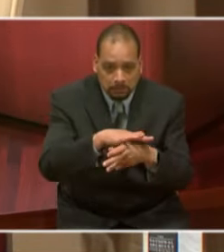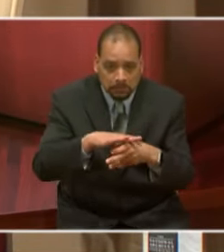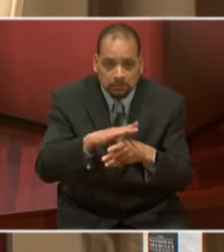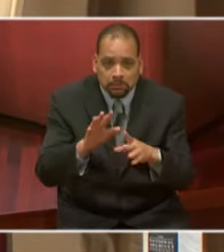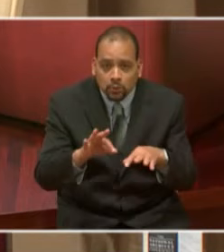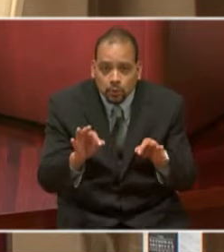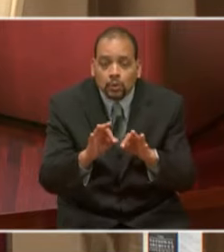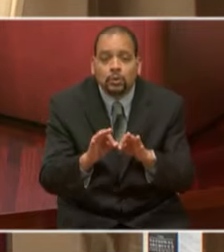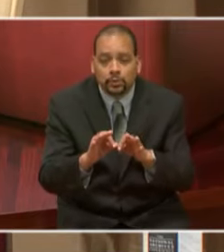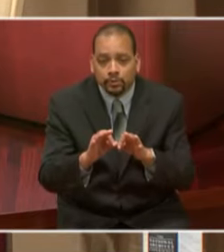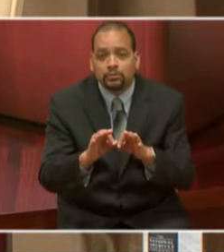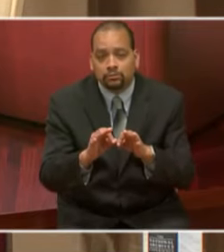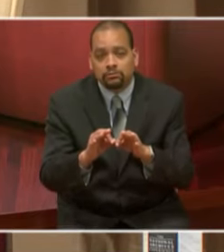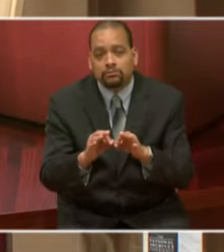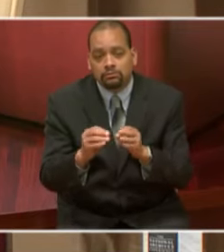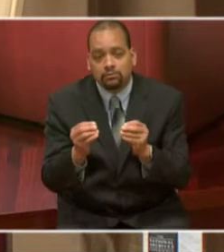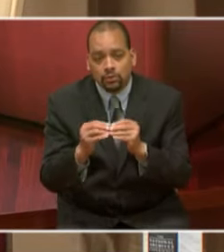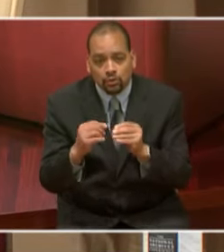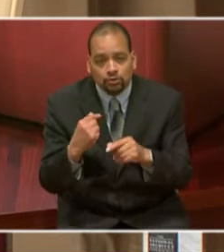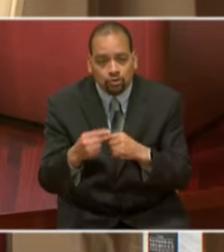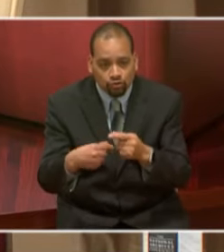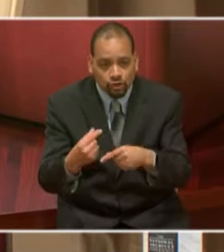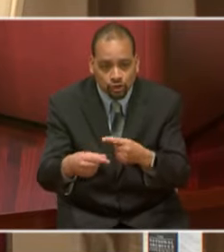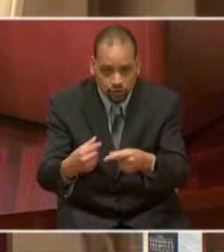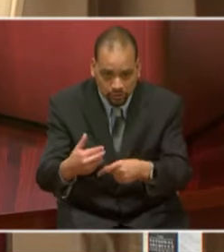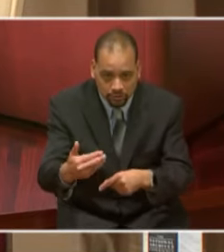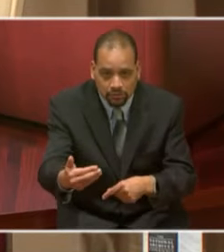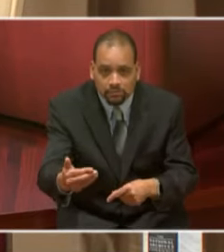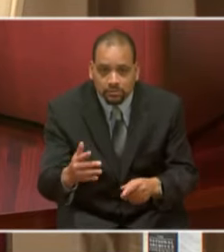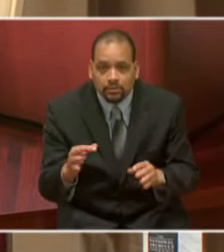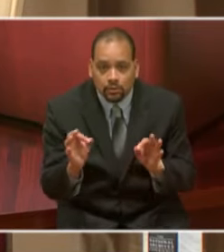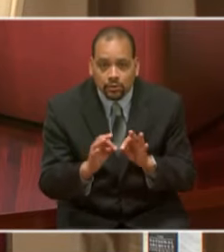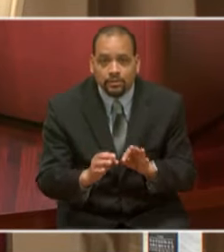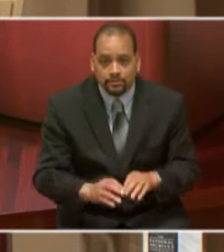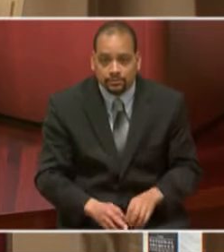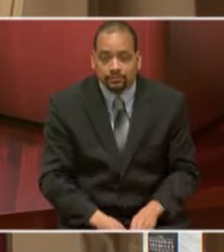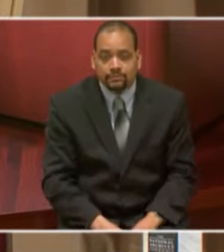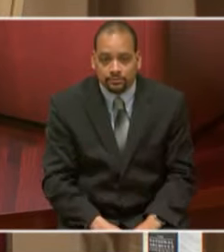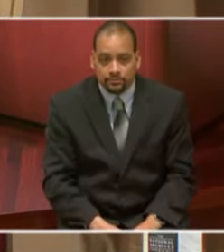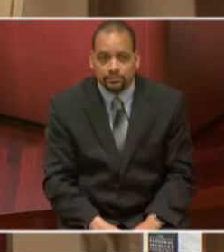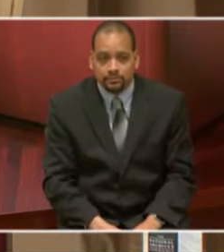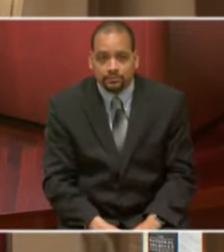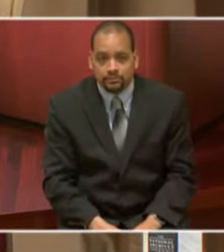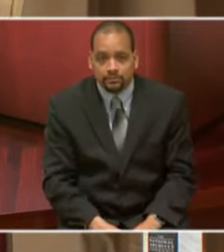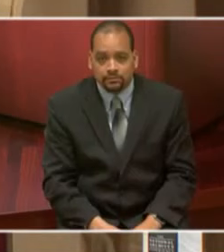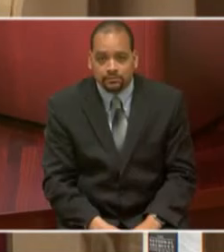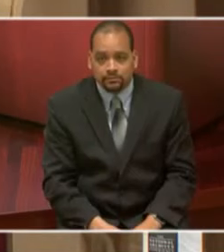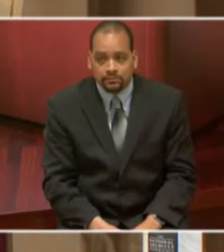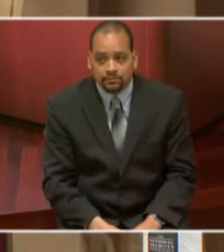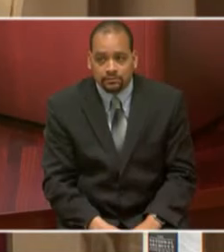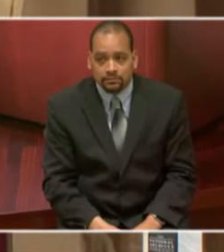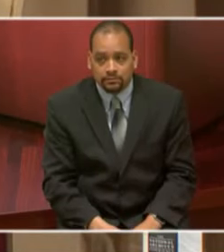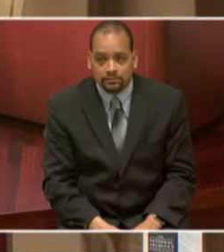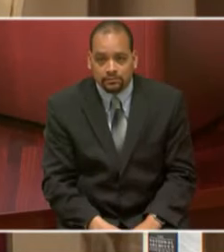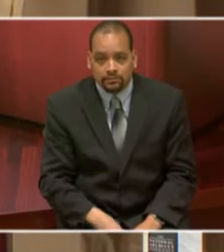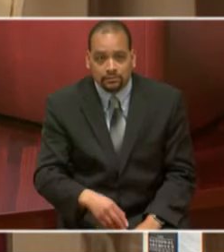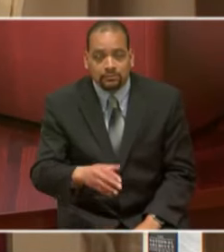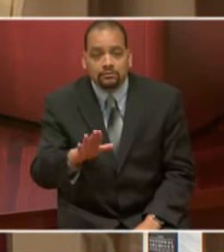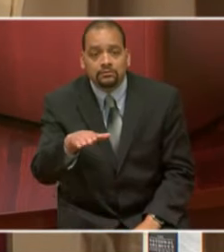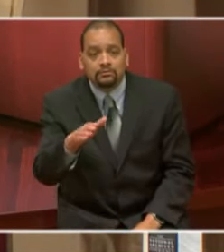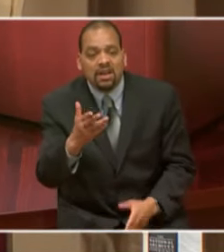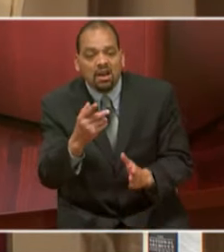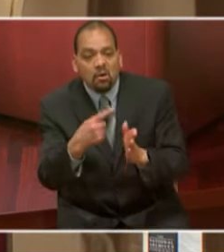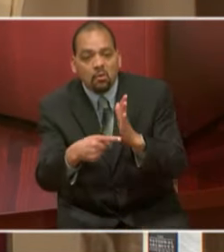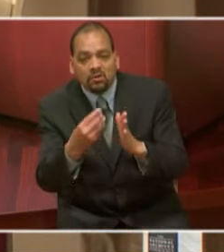Yes. I've heard bits and pieces of your story, and I must tell you that I'm still laughing and I'm